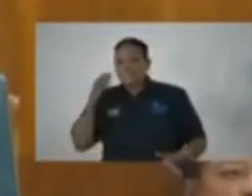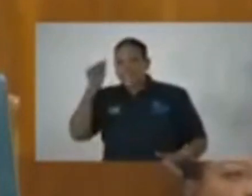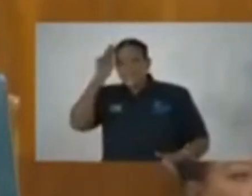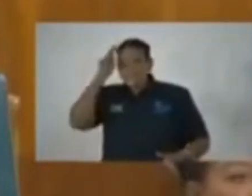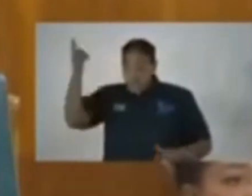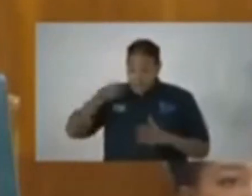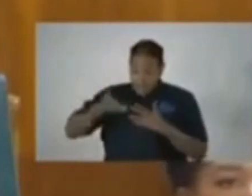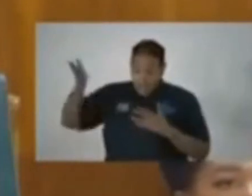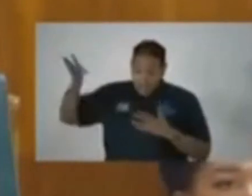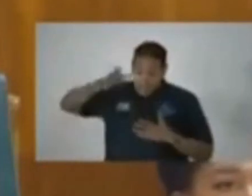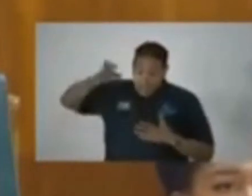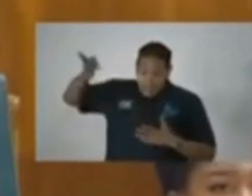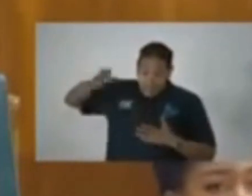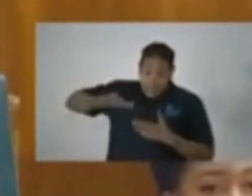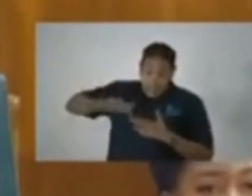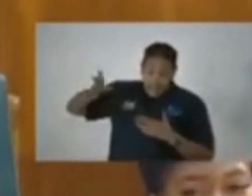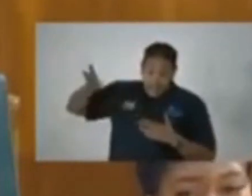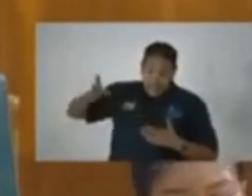there?